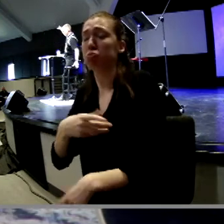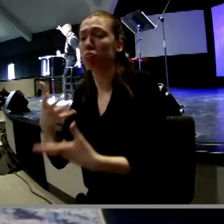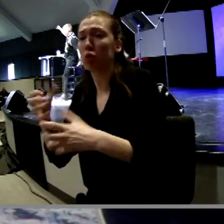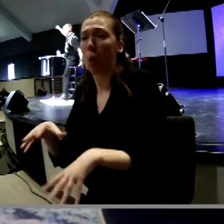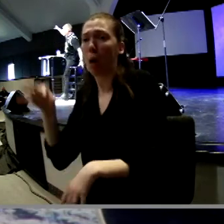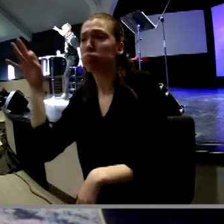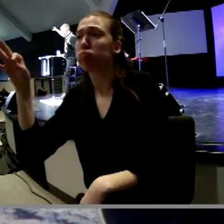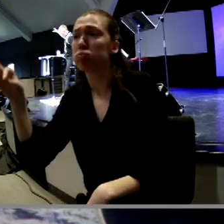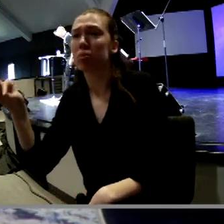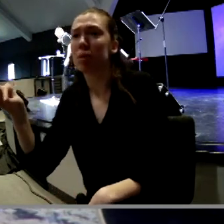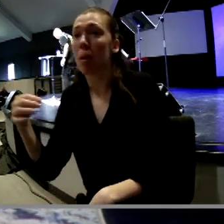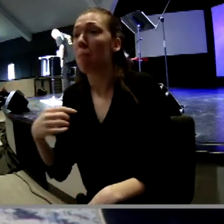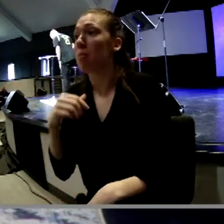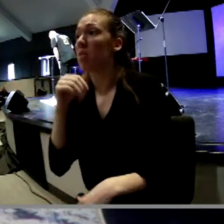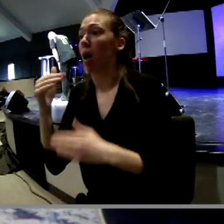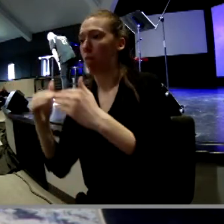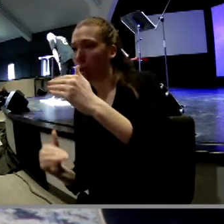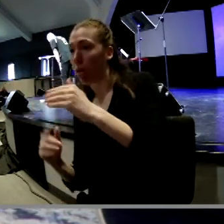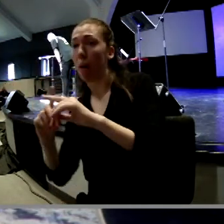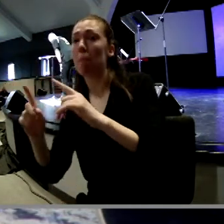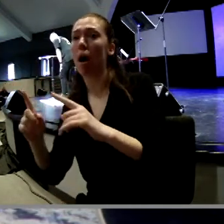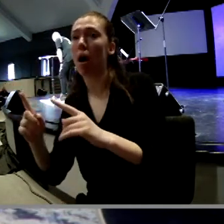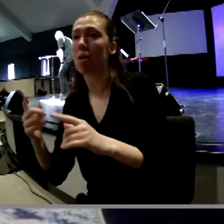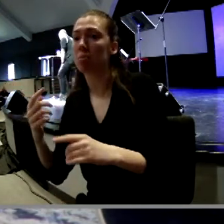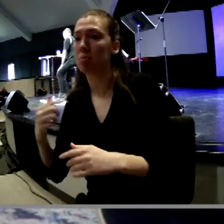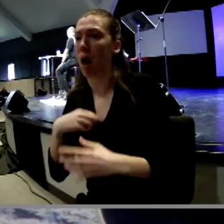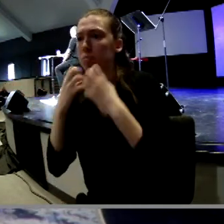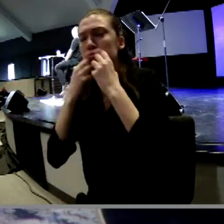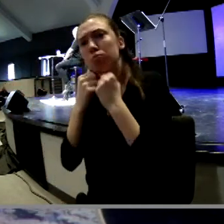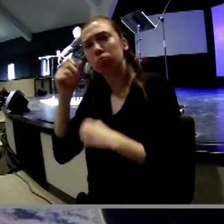North Minneapolis especially. But you know what?